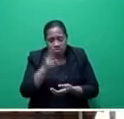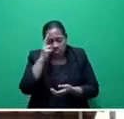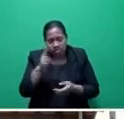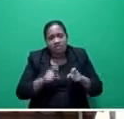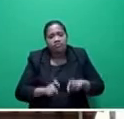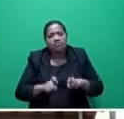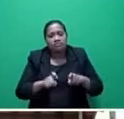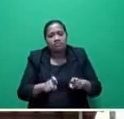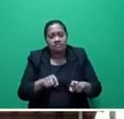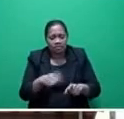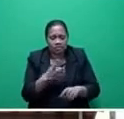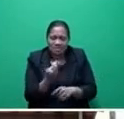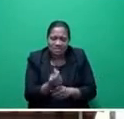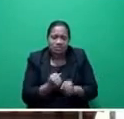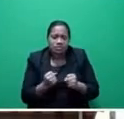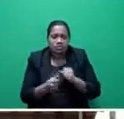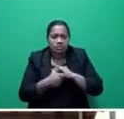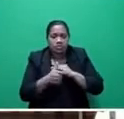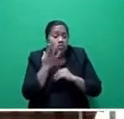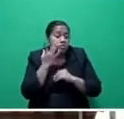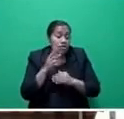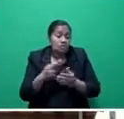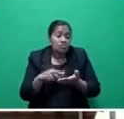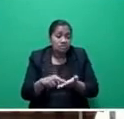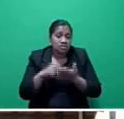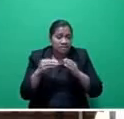some at strong levels. So what the Reserve Bank is